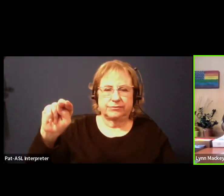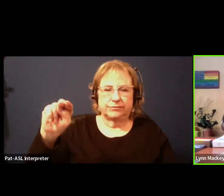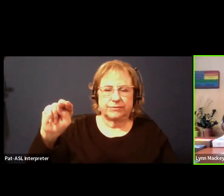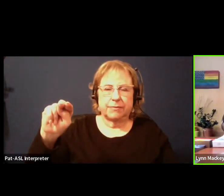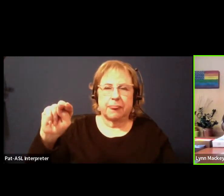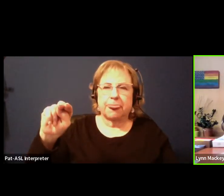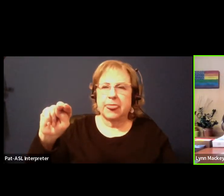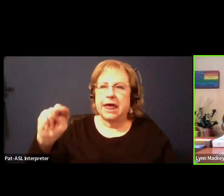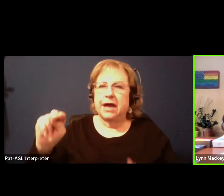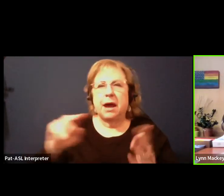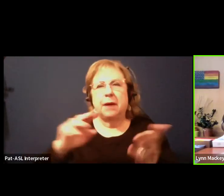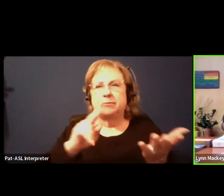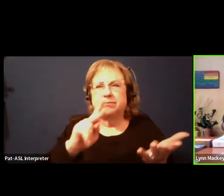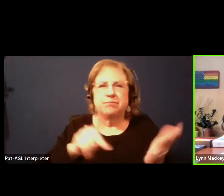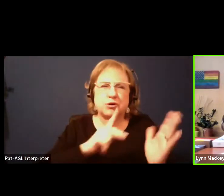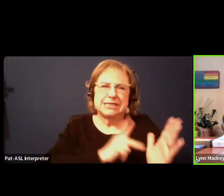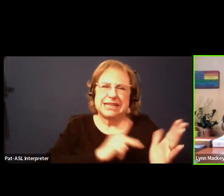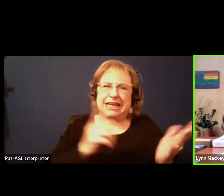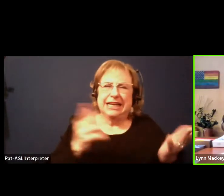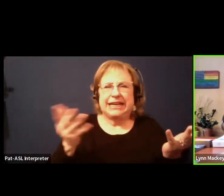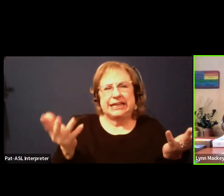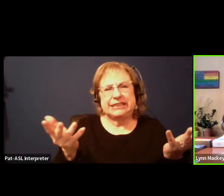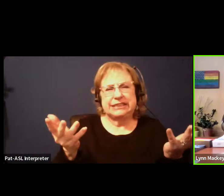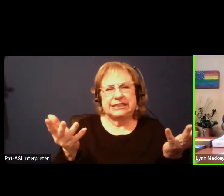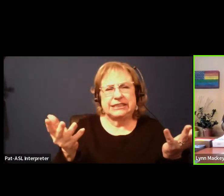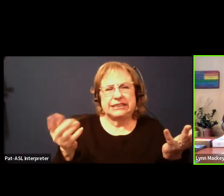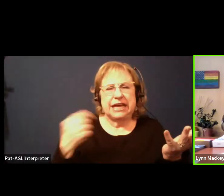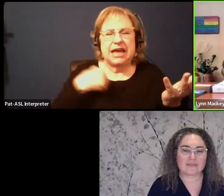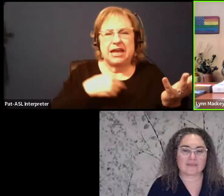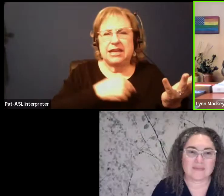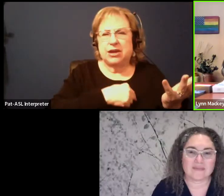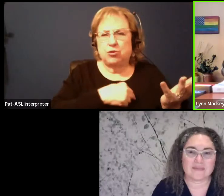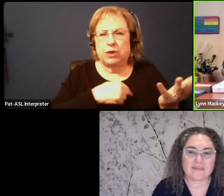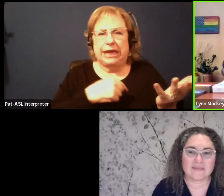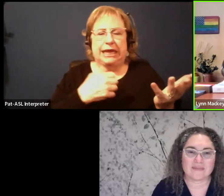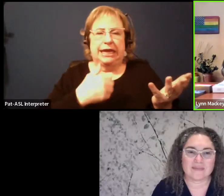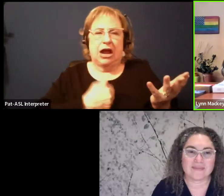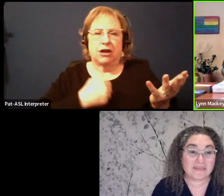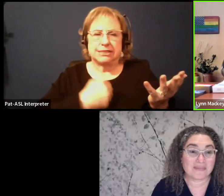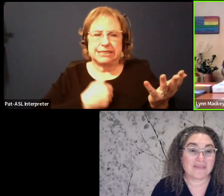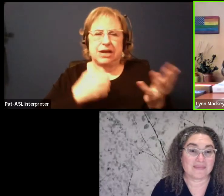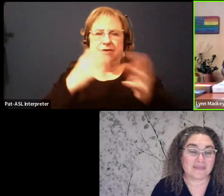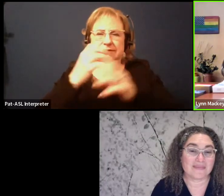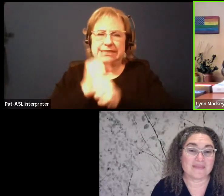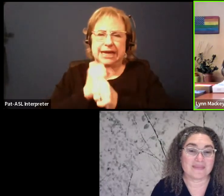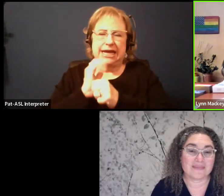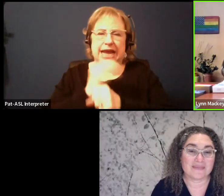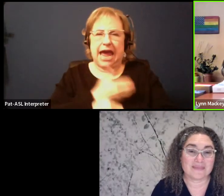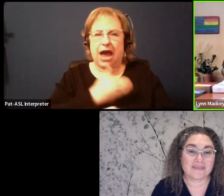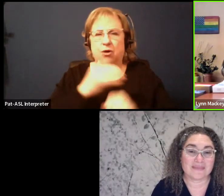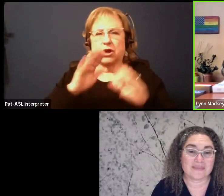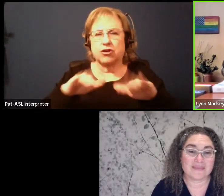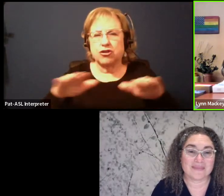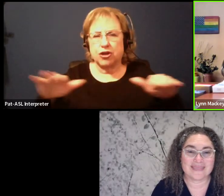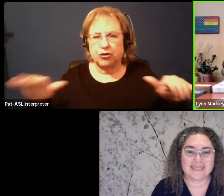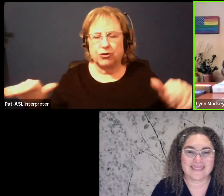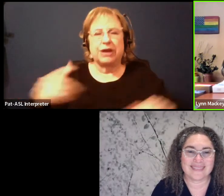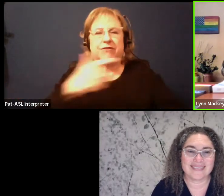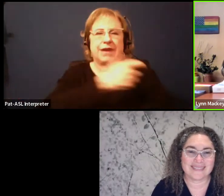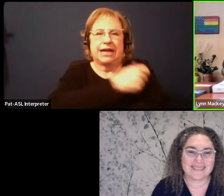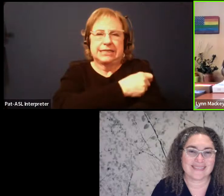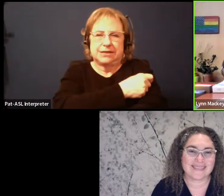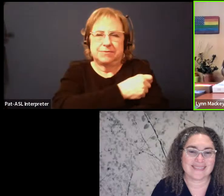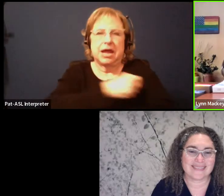like personally, did we get our children vaccinated? And I always say my grandson got I'm